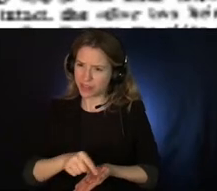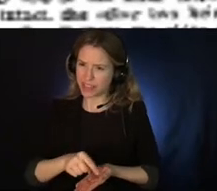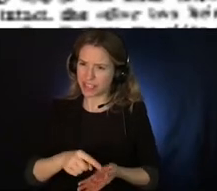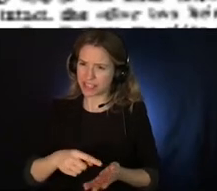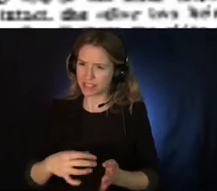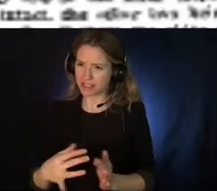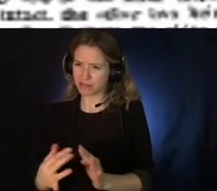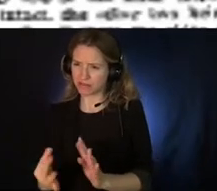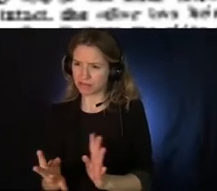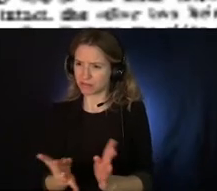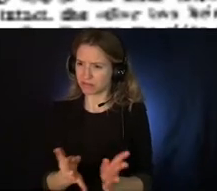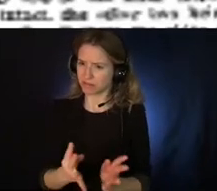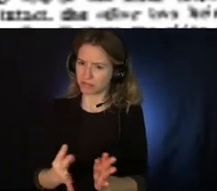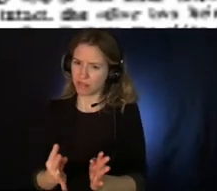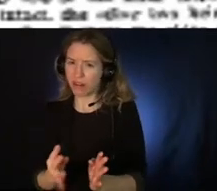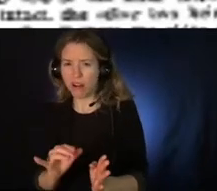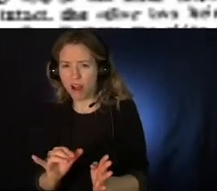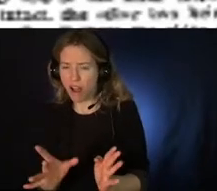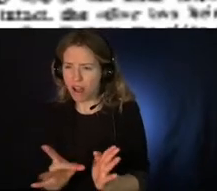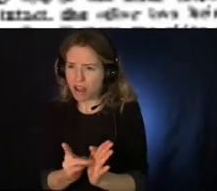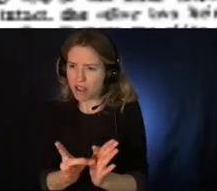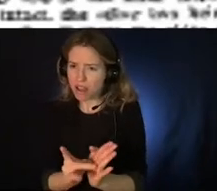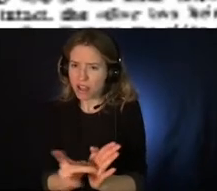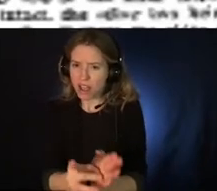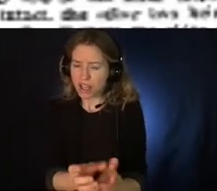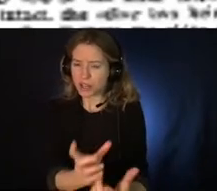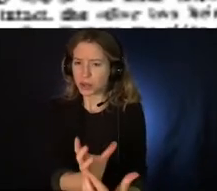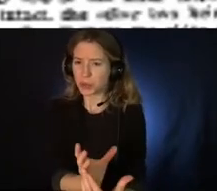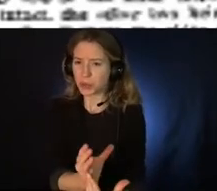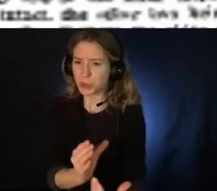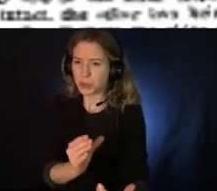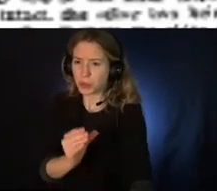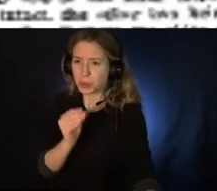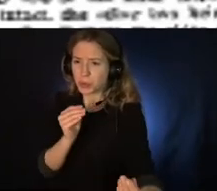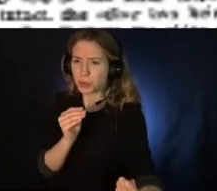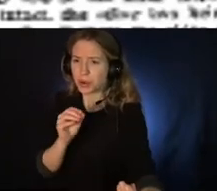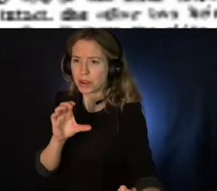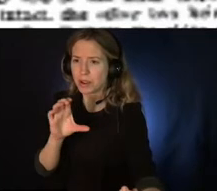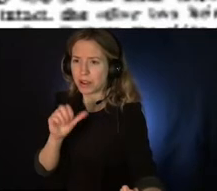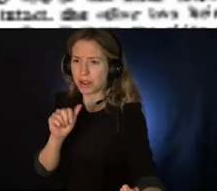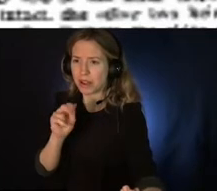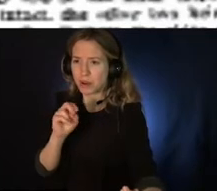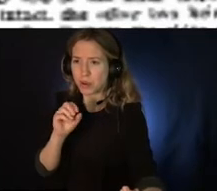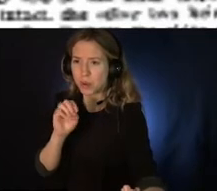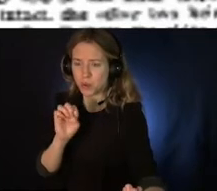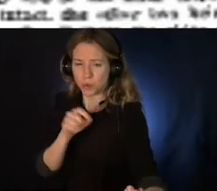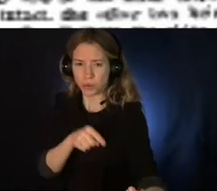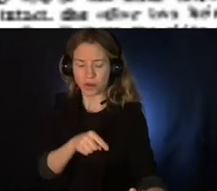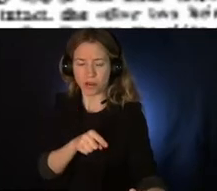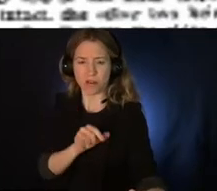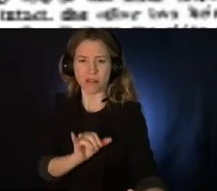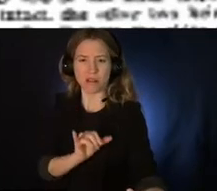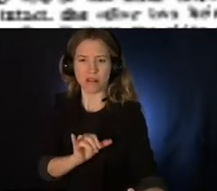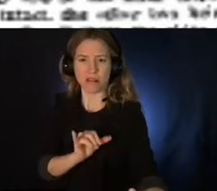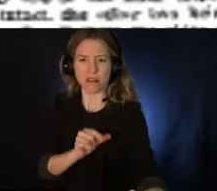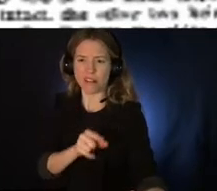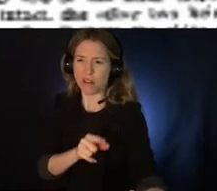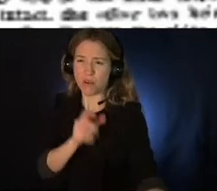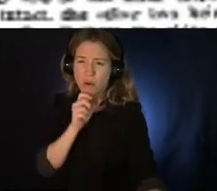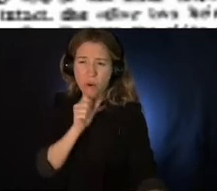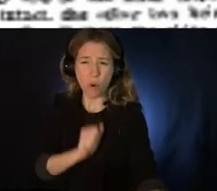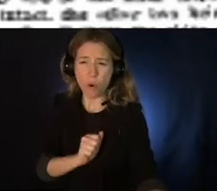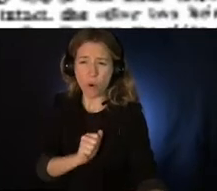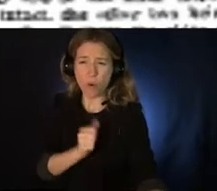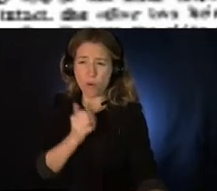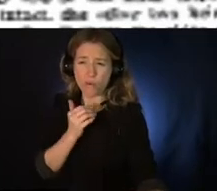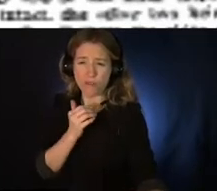having been built out of an extinct cedar and being between 800 and 1,000 years old. For those of you